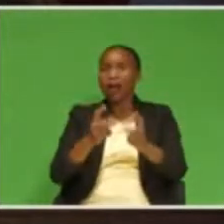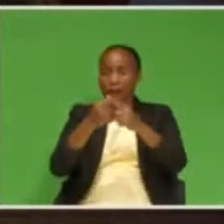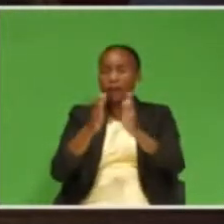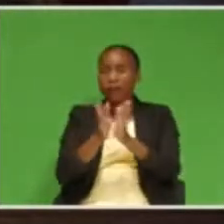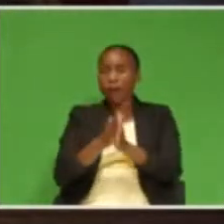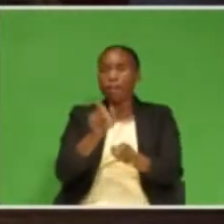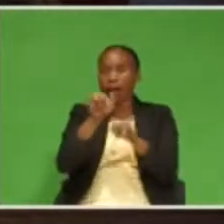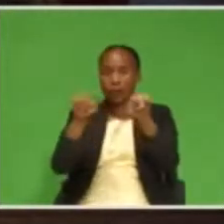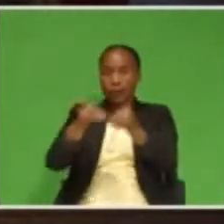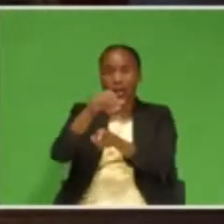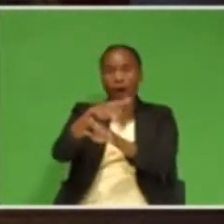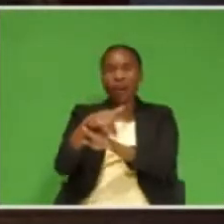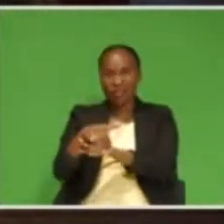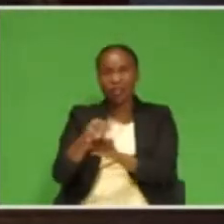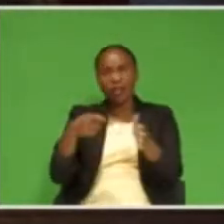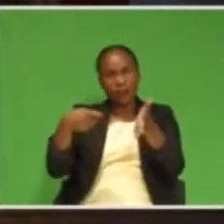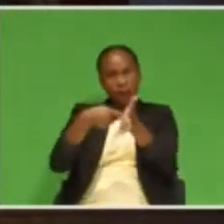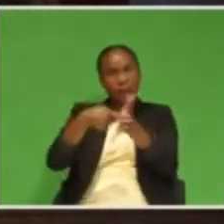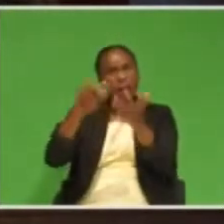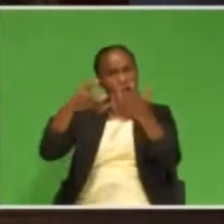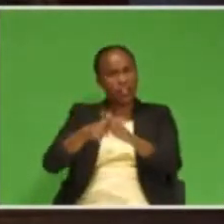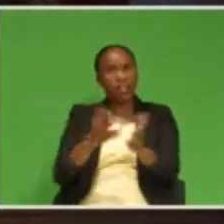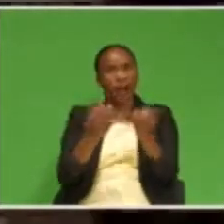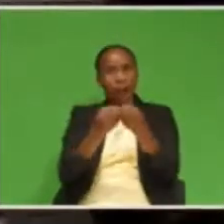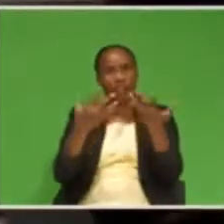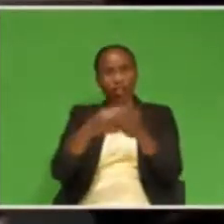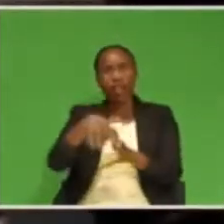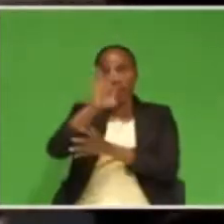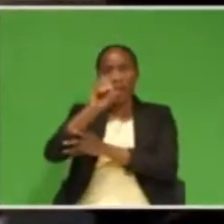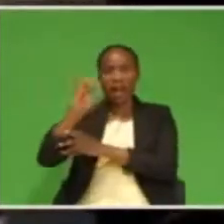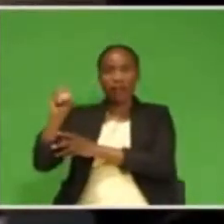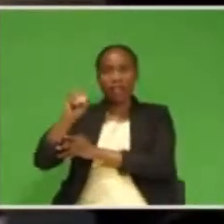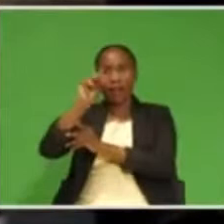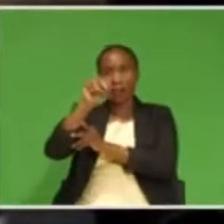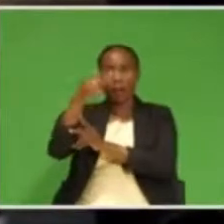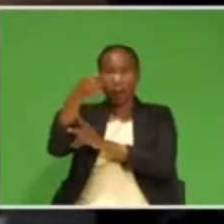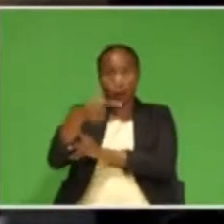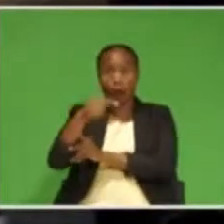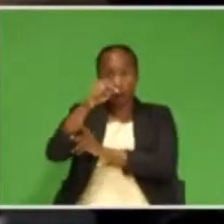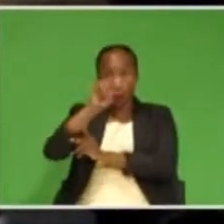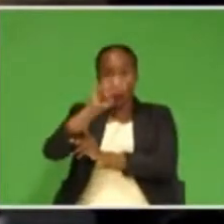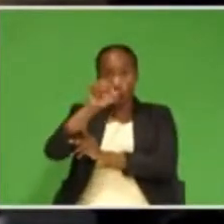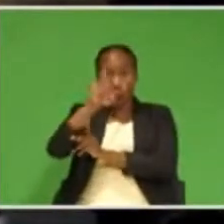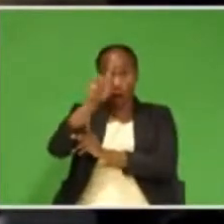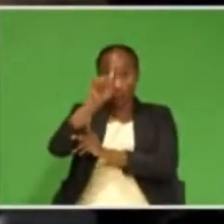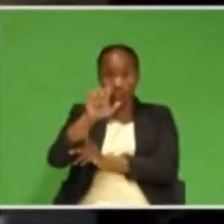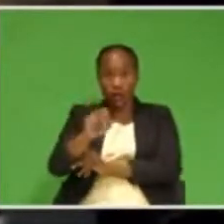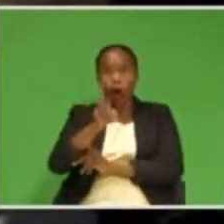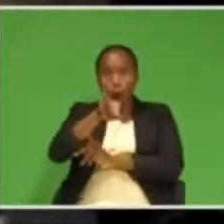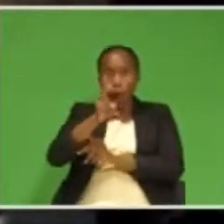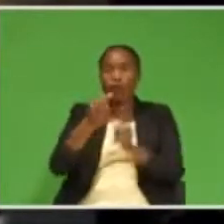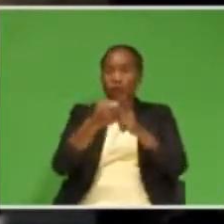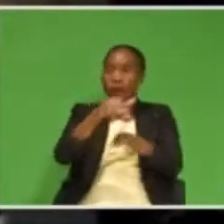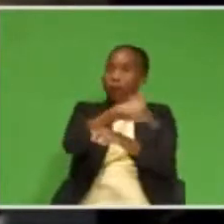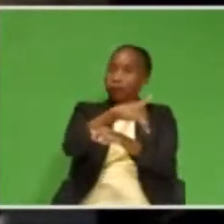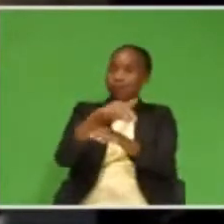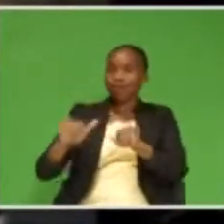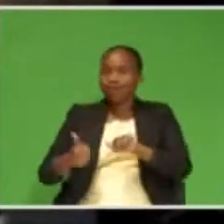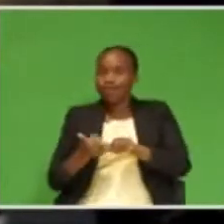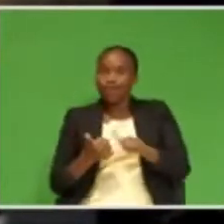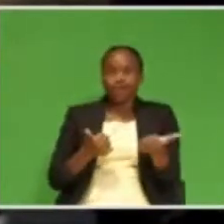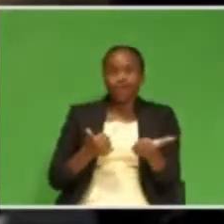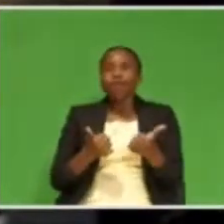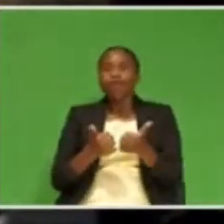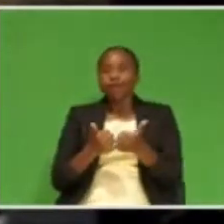secured some 300 megawatts, also from neighboring countries around us. The